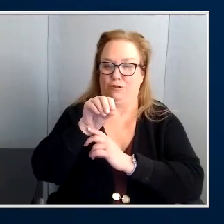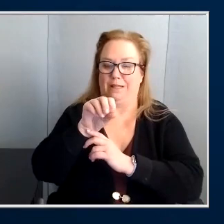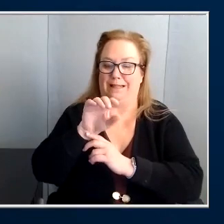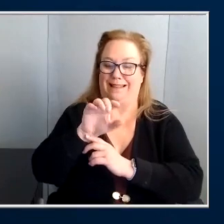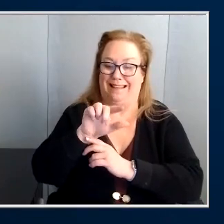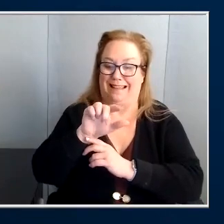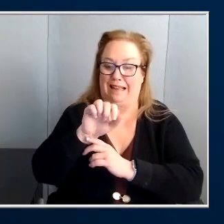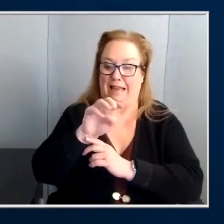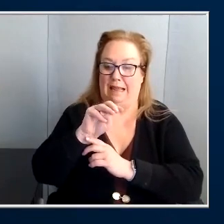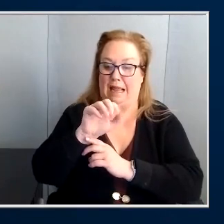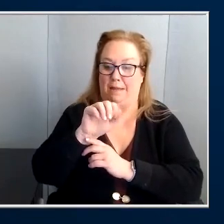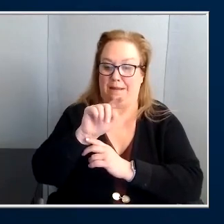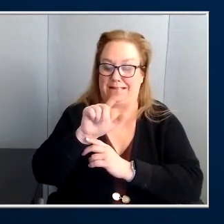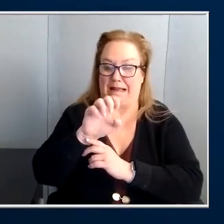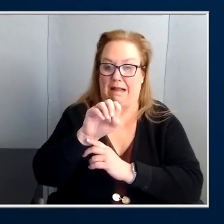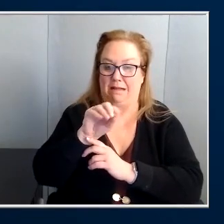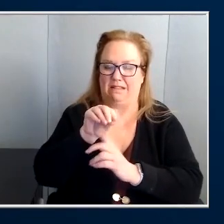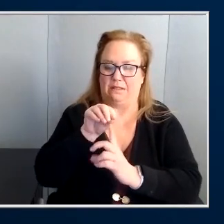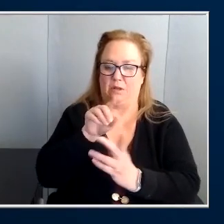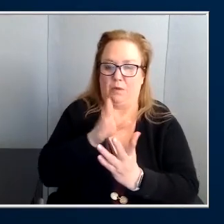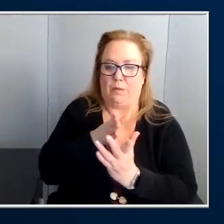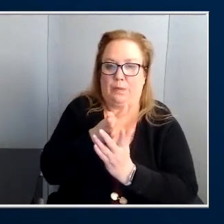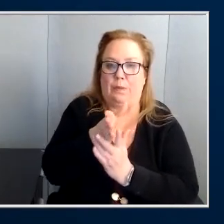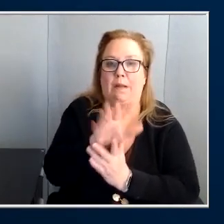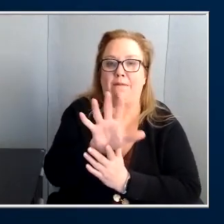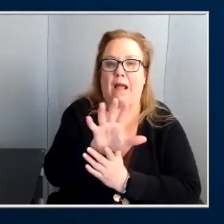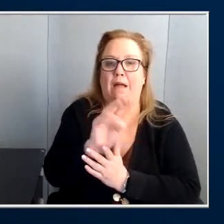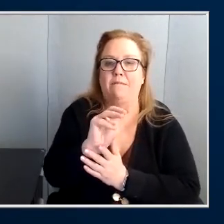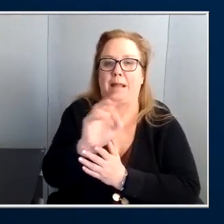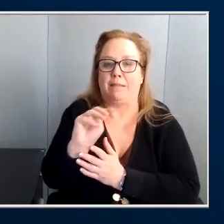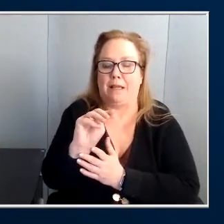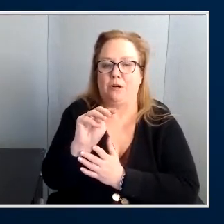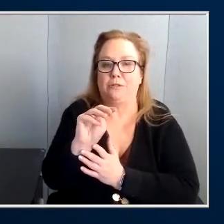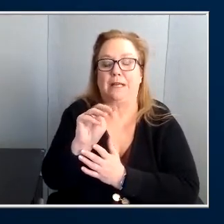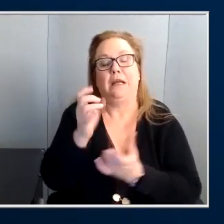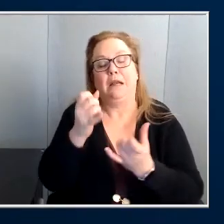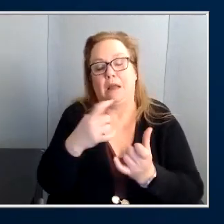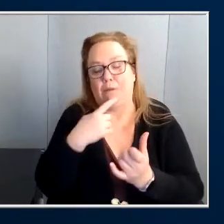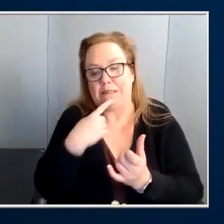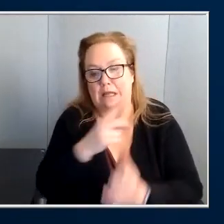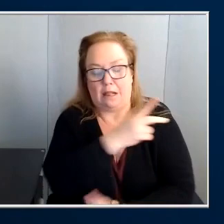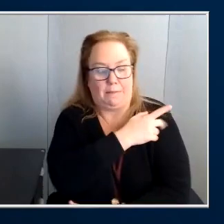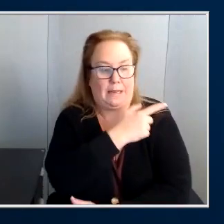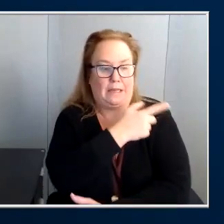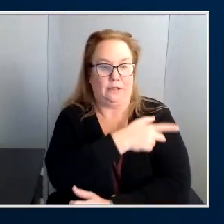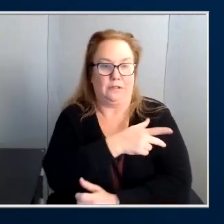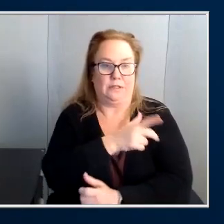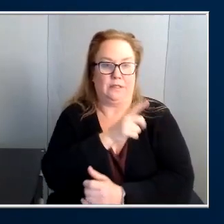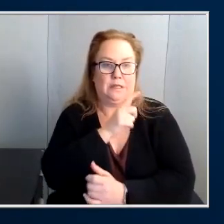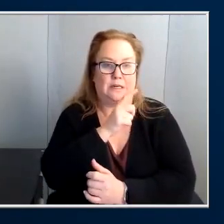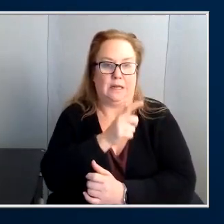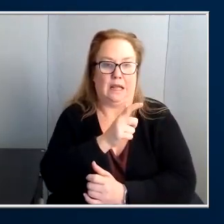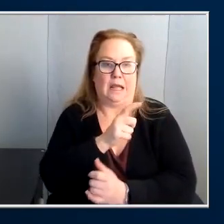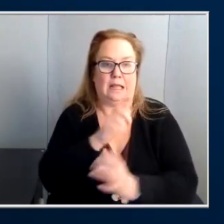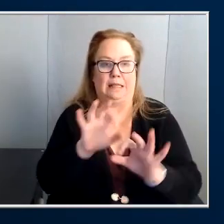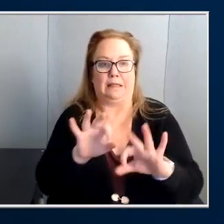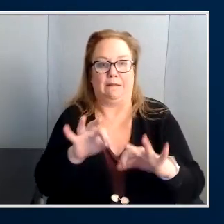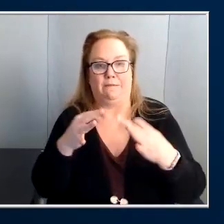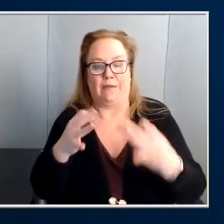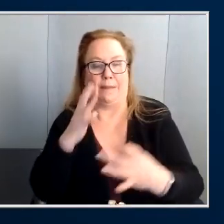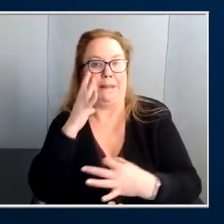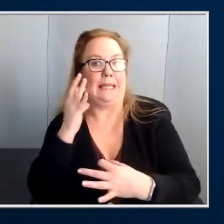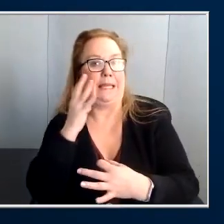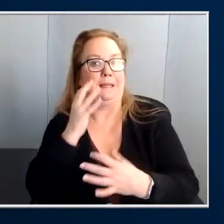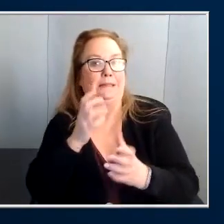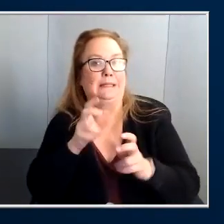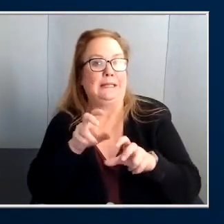only penetrates effectively about 5 millimeters. Now, we still tell patients not to let the family cat sleep next to the head and so on, because